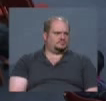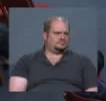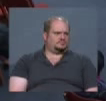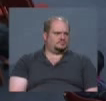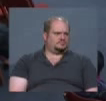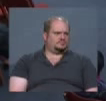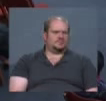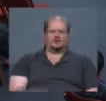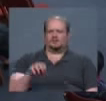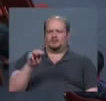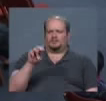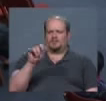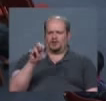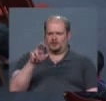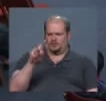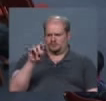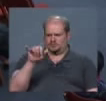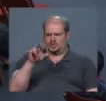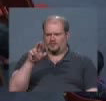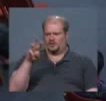Okay, Director Wright.